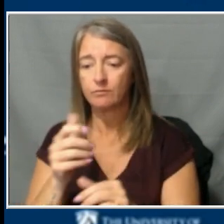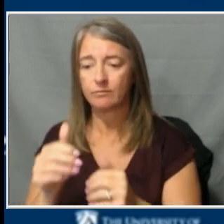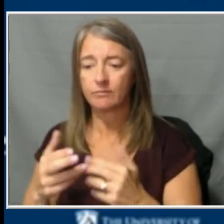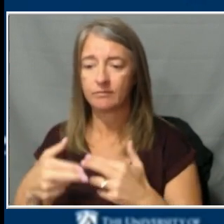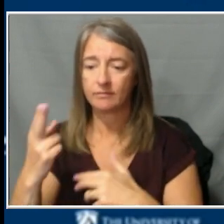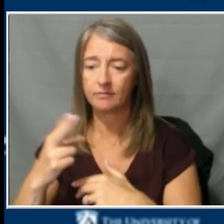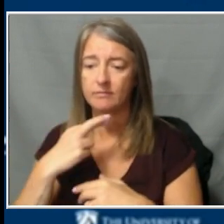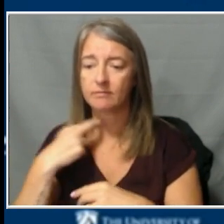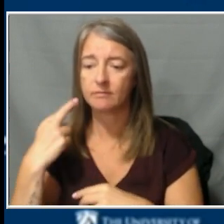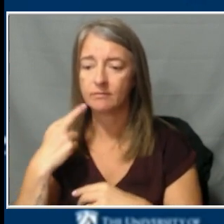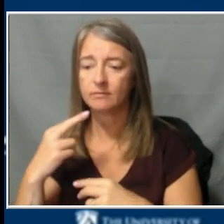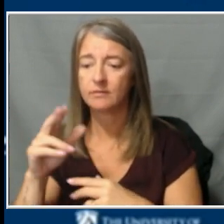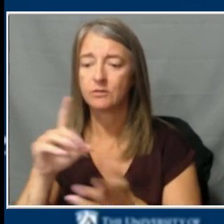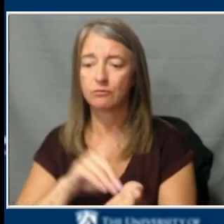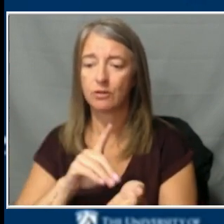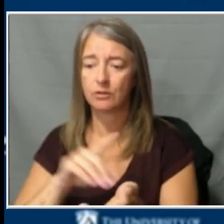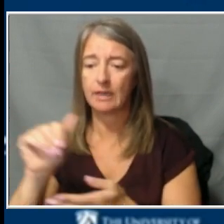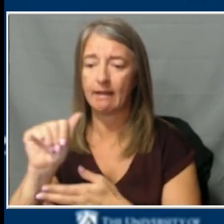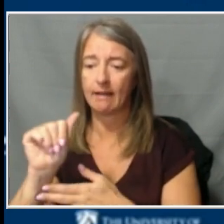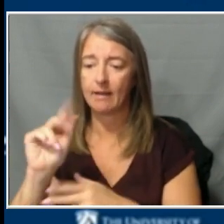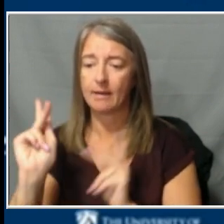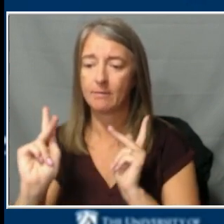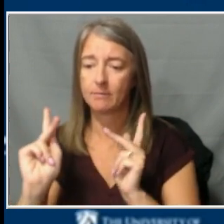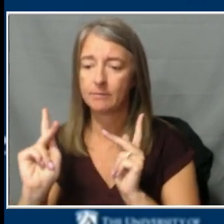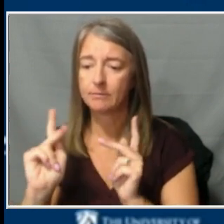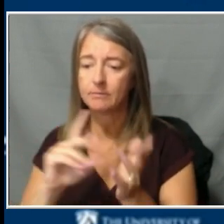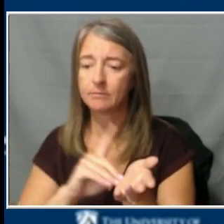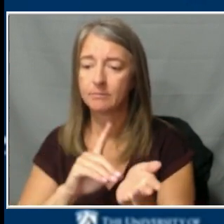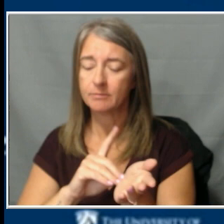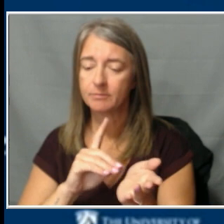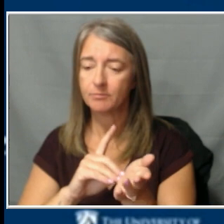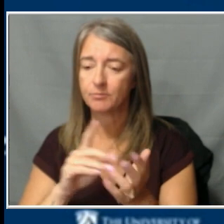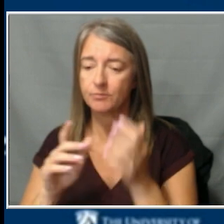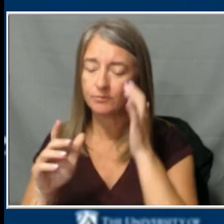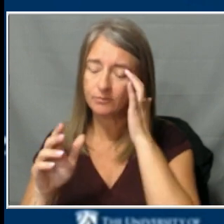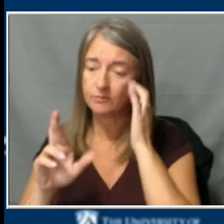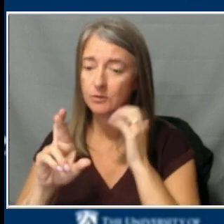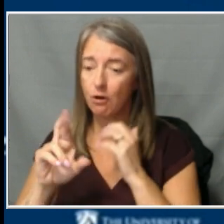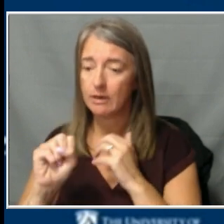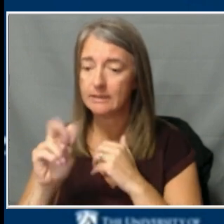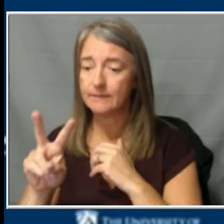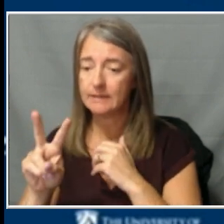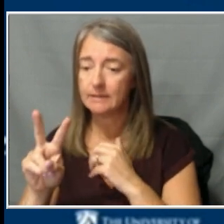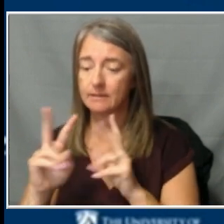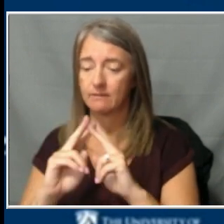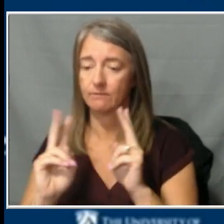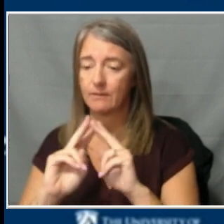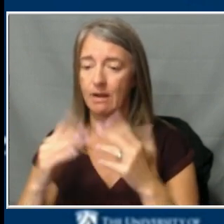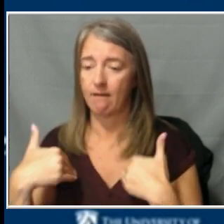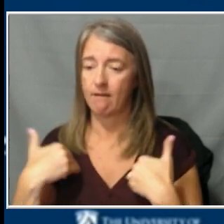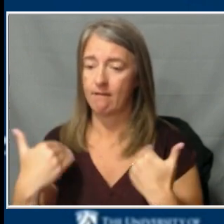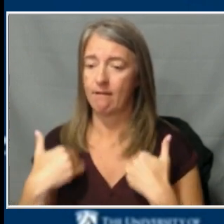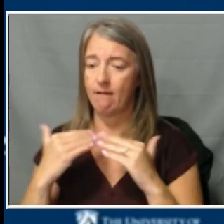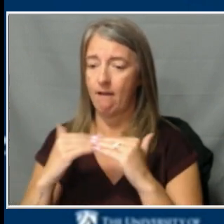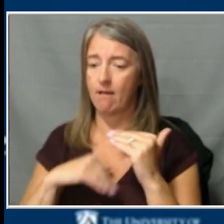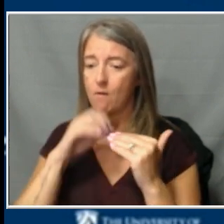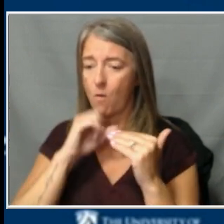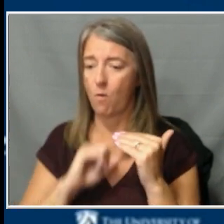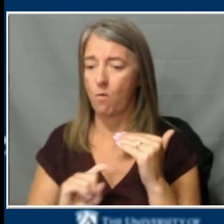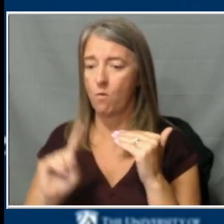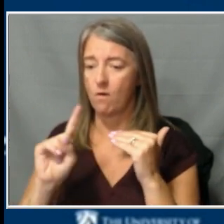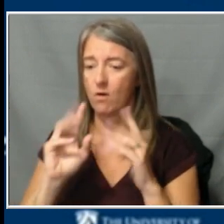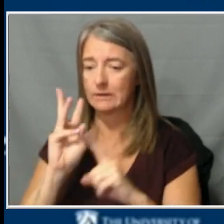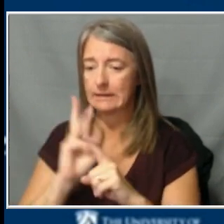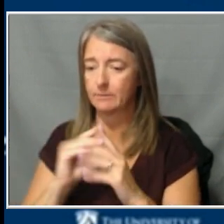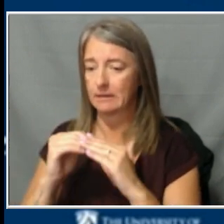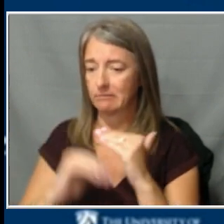such as Dr. Abhyankar's patients, those people, especially if we're talking about RSV, the very, very young, under a year, especially under